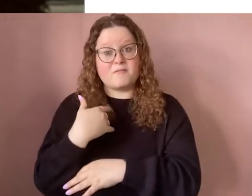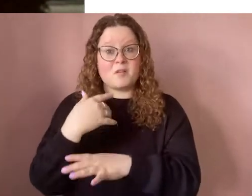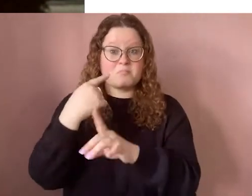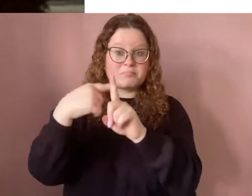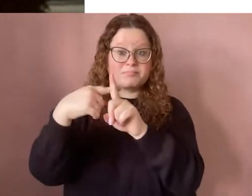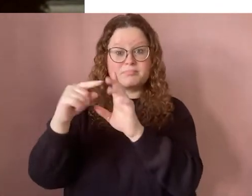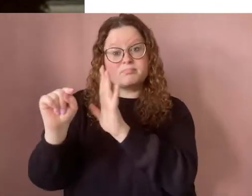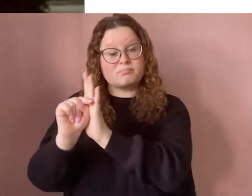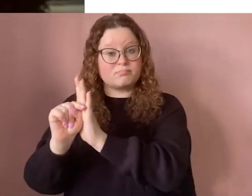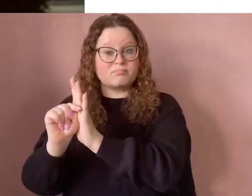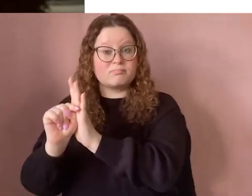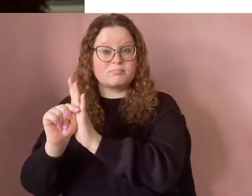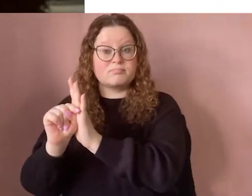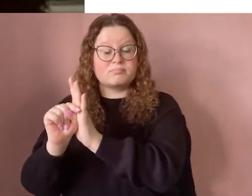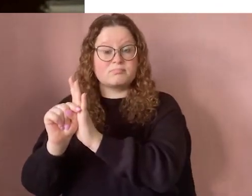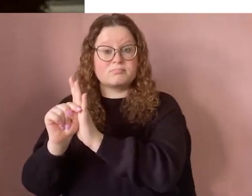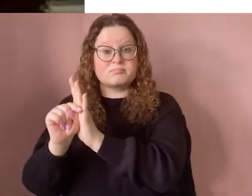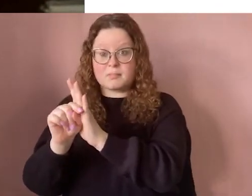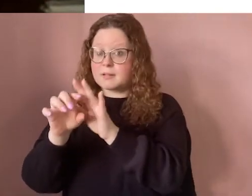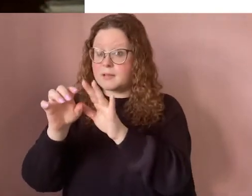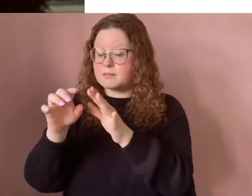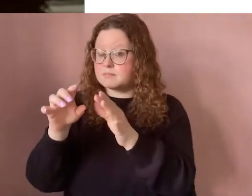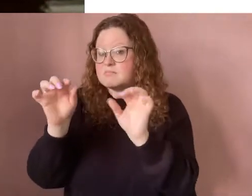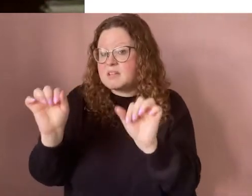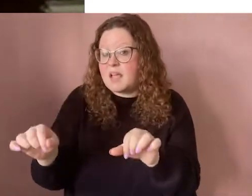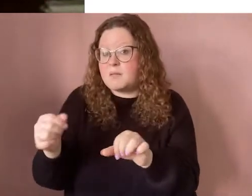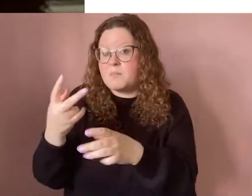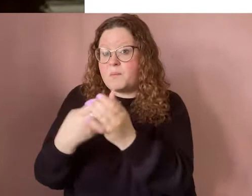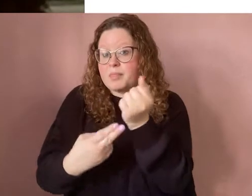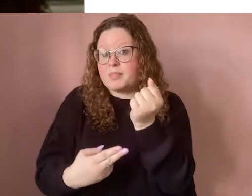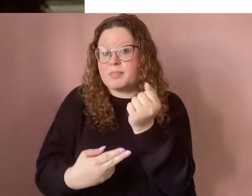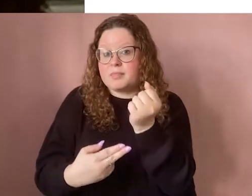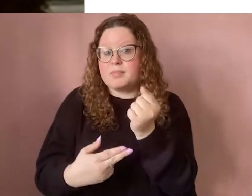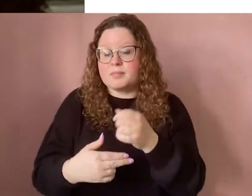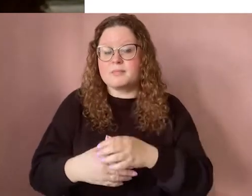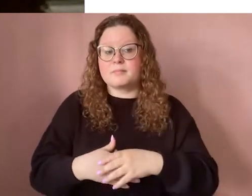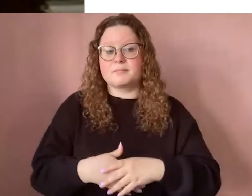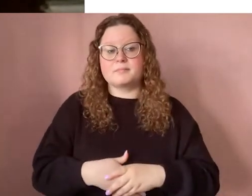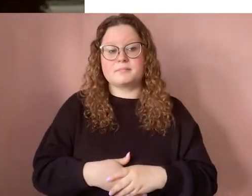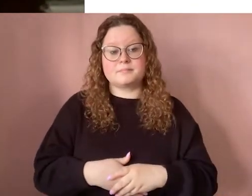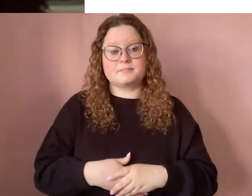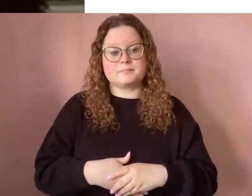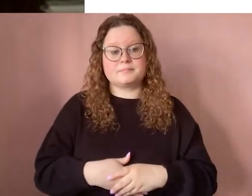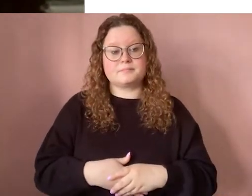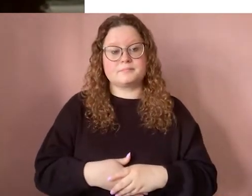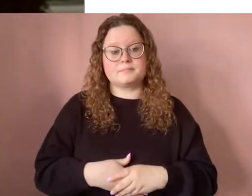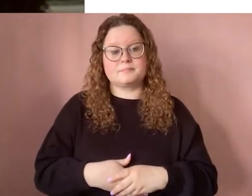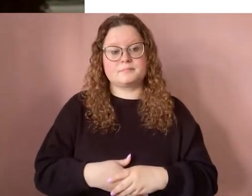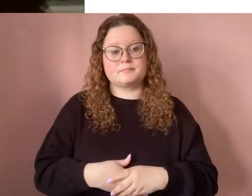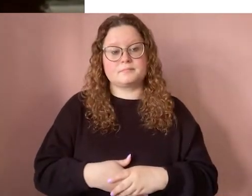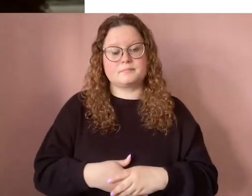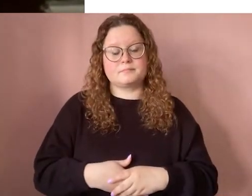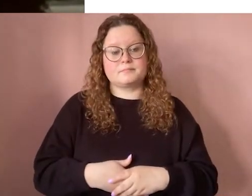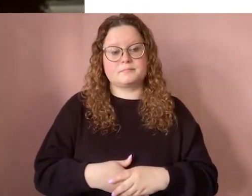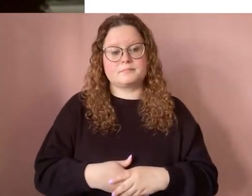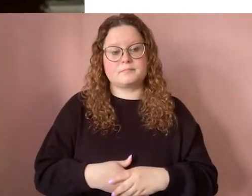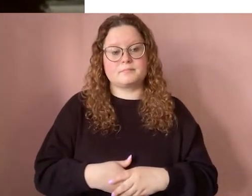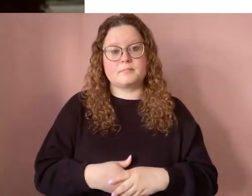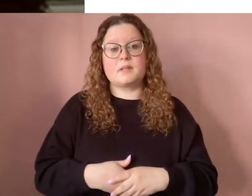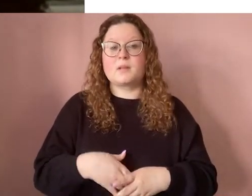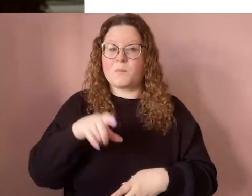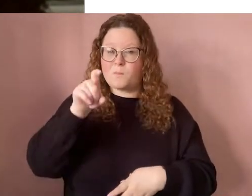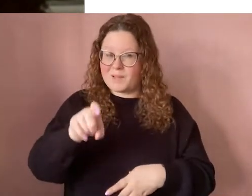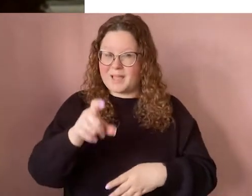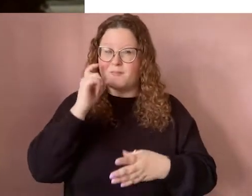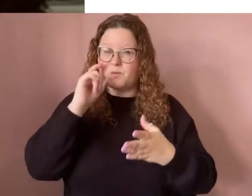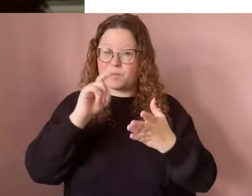lot of good things that could come out of all this, are recognized, and that people's